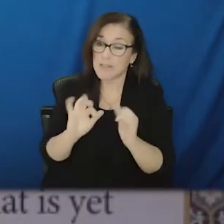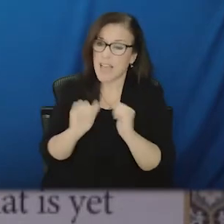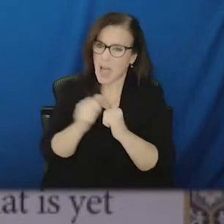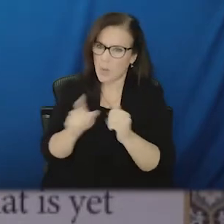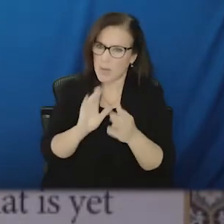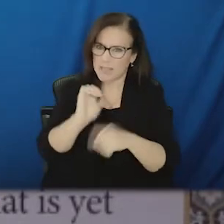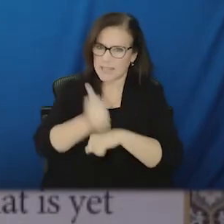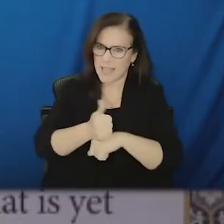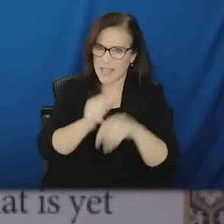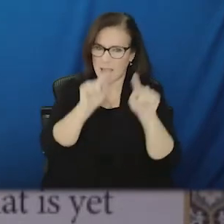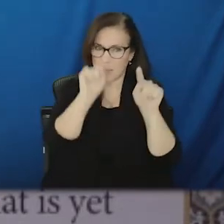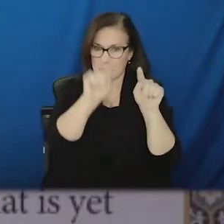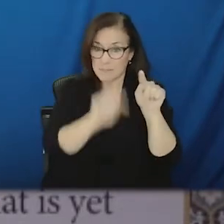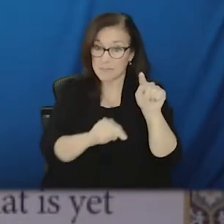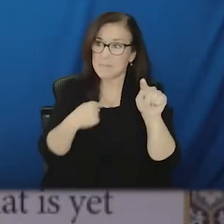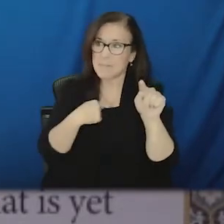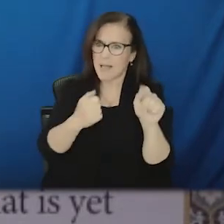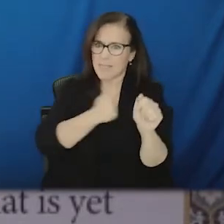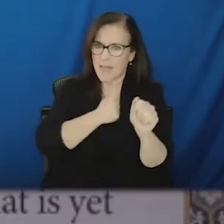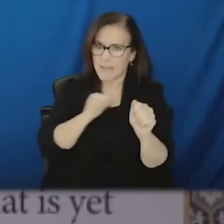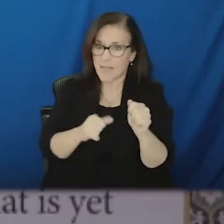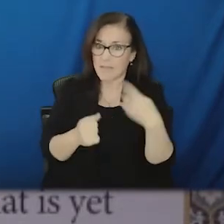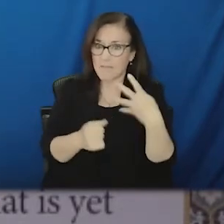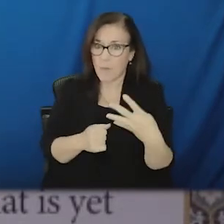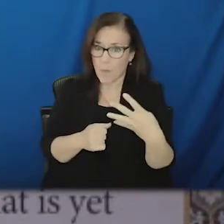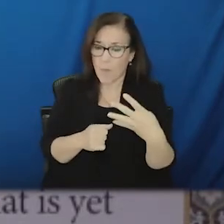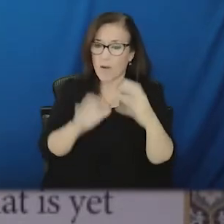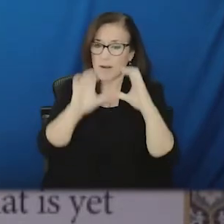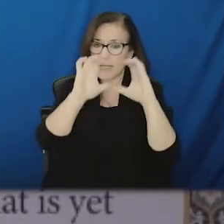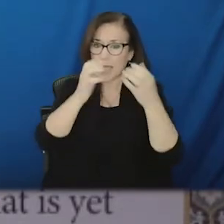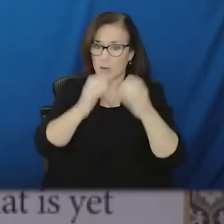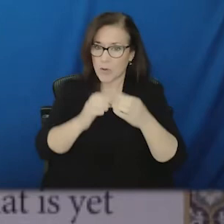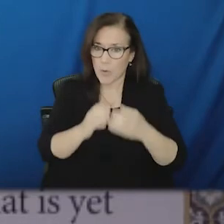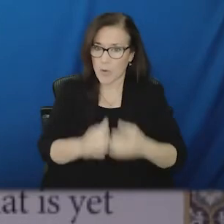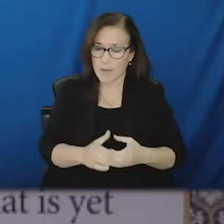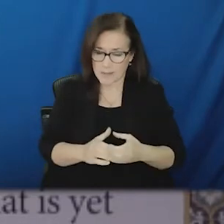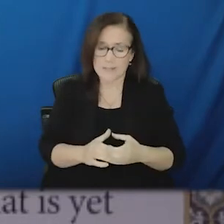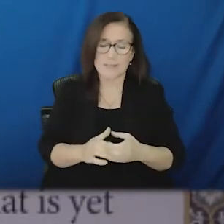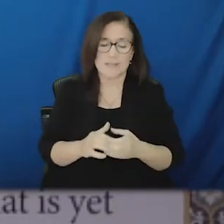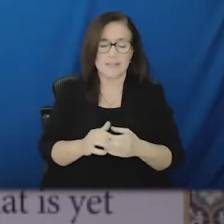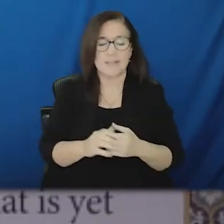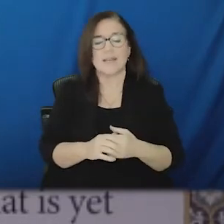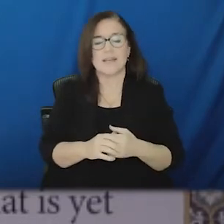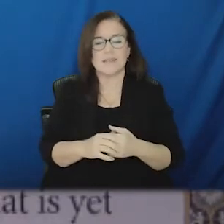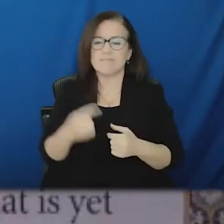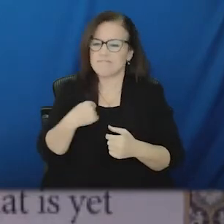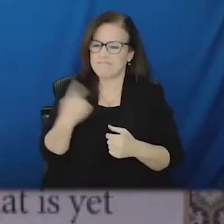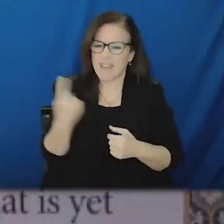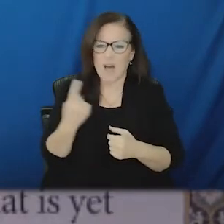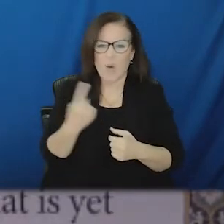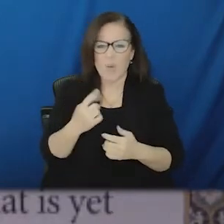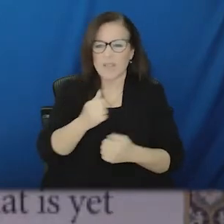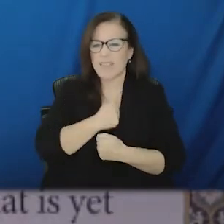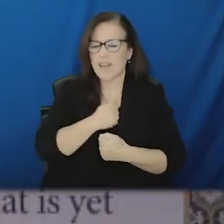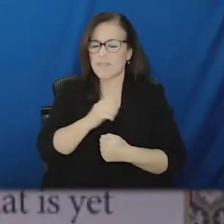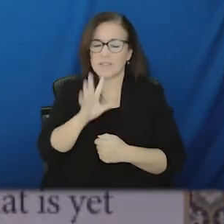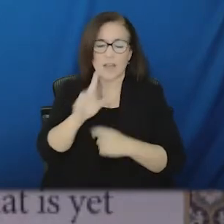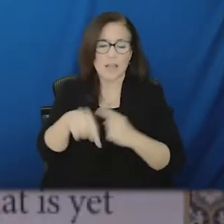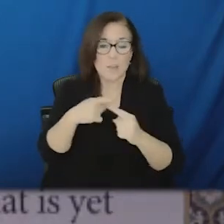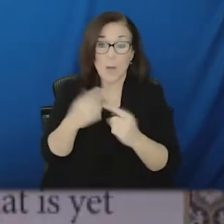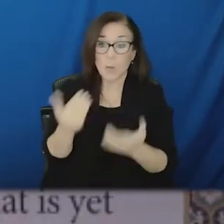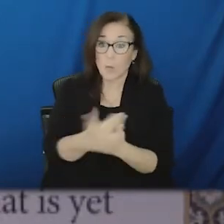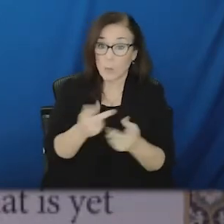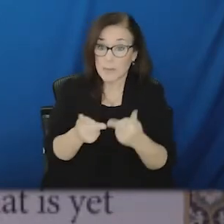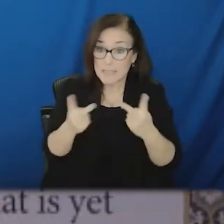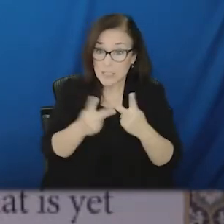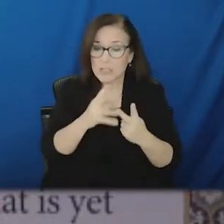I love the 4 categories, and I look forward to always talking about new positions and also about job